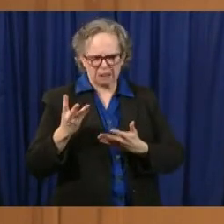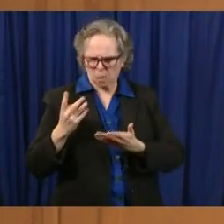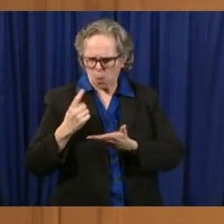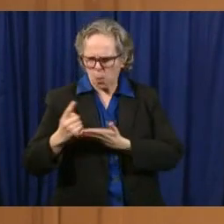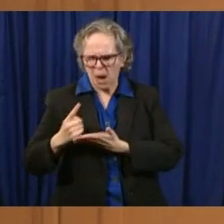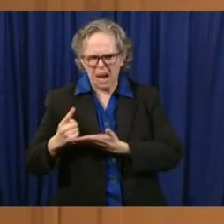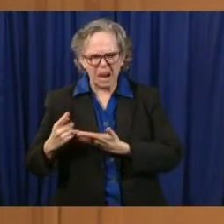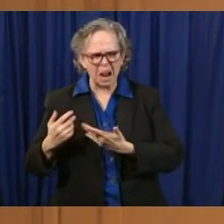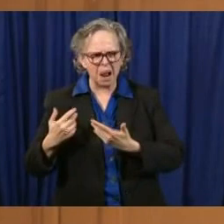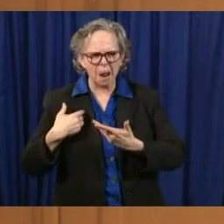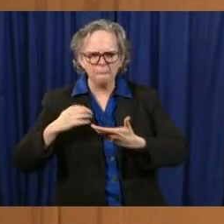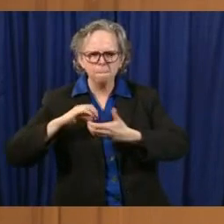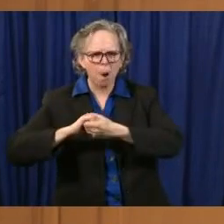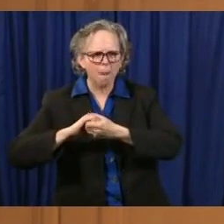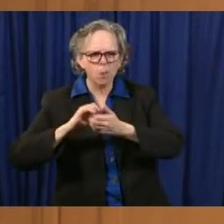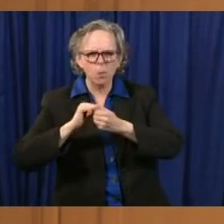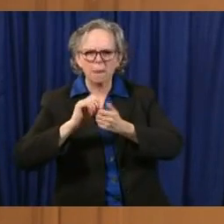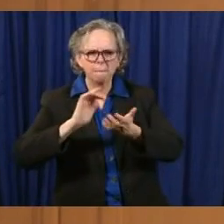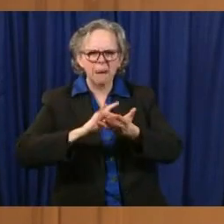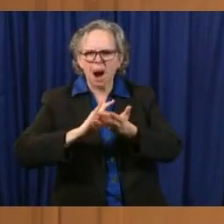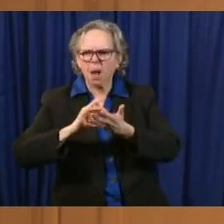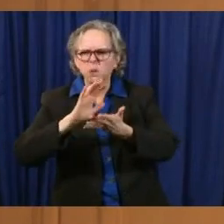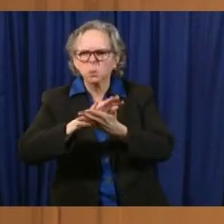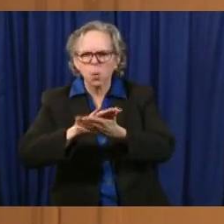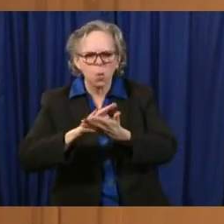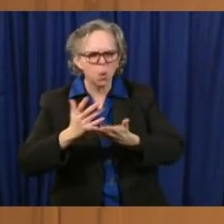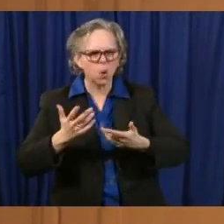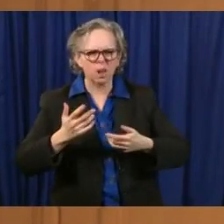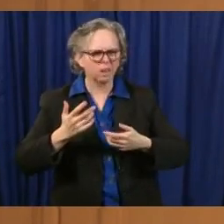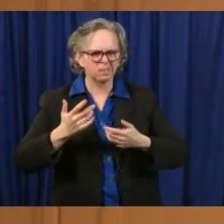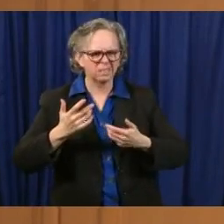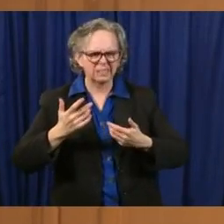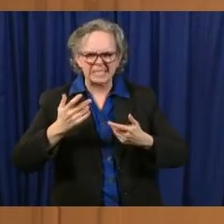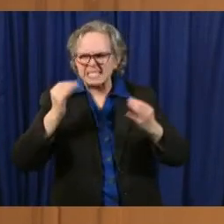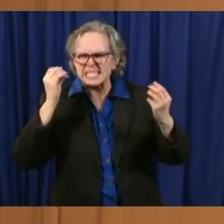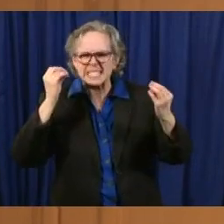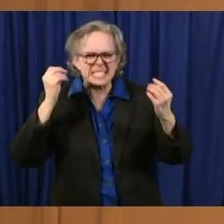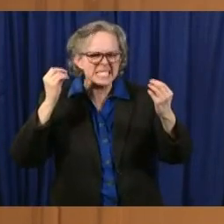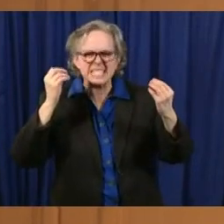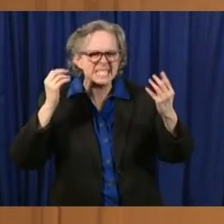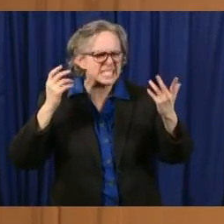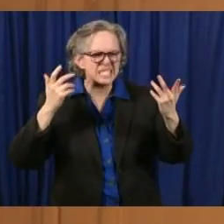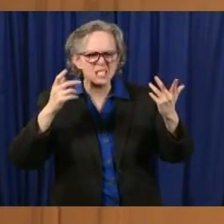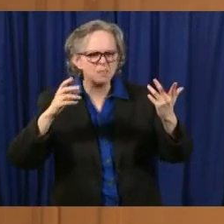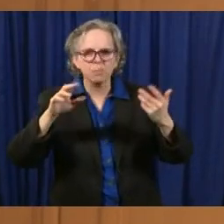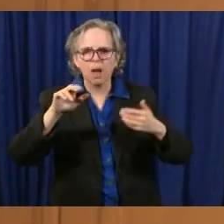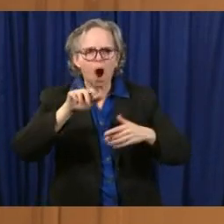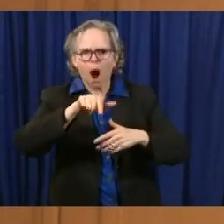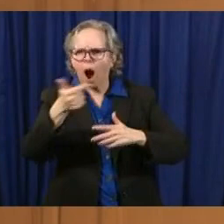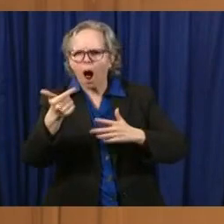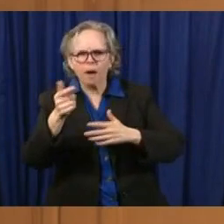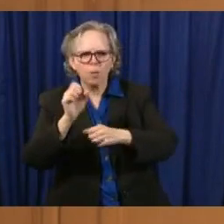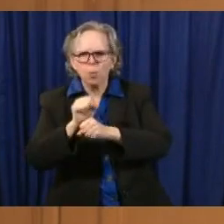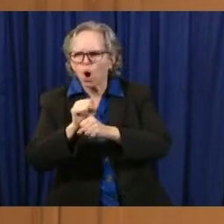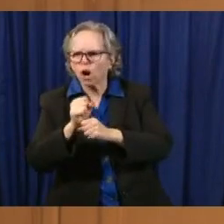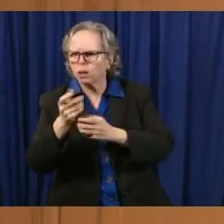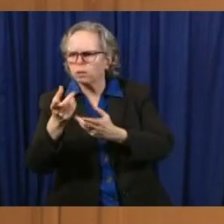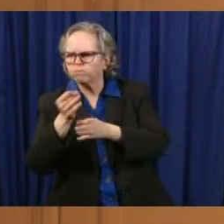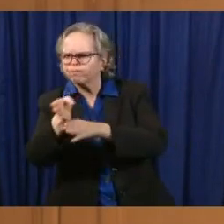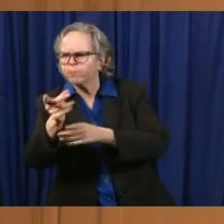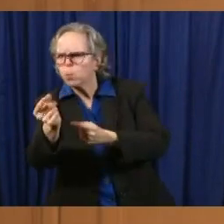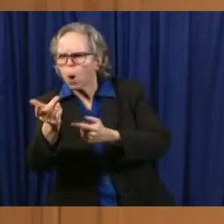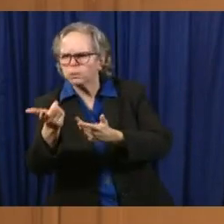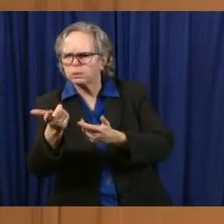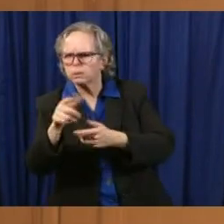our professional schools, we're looking at a variety of alternative workforce. We actually have trainings we've been developing to create what